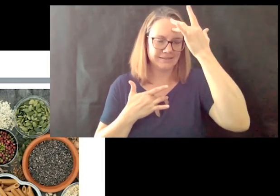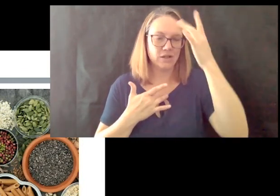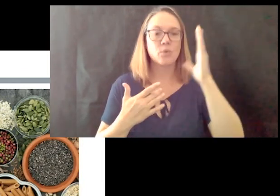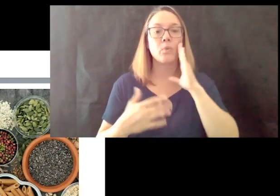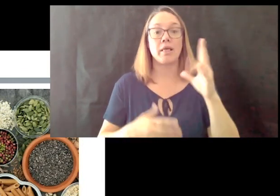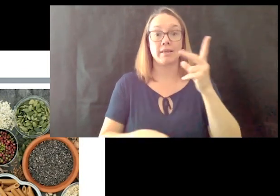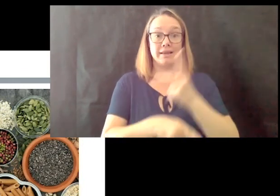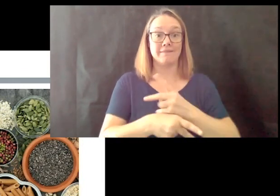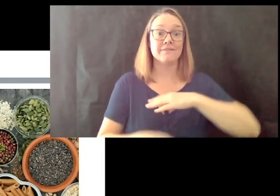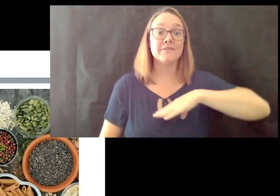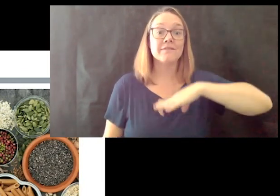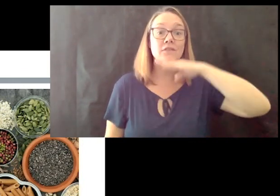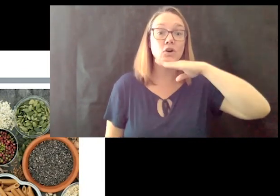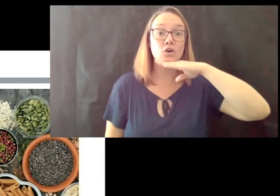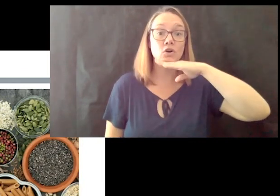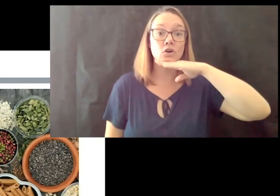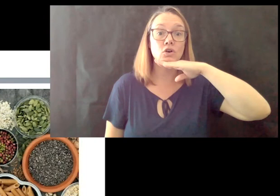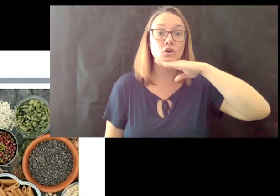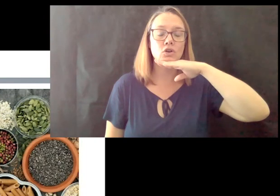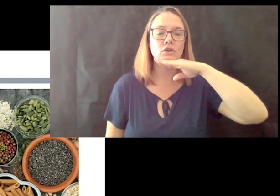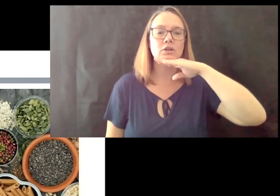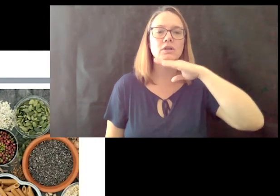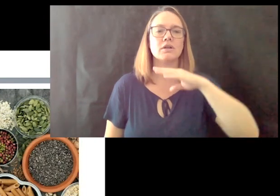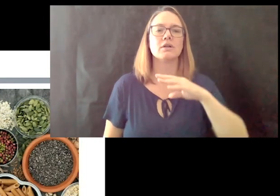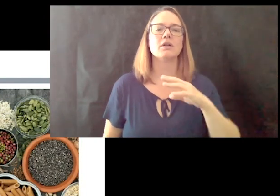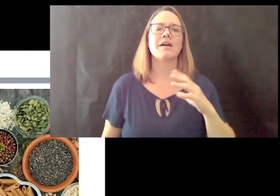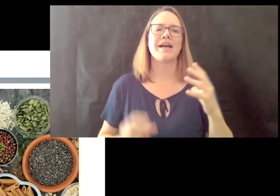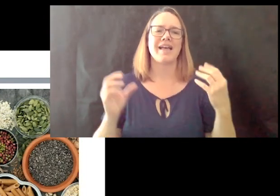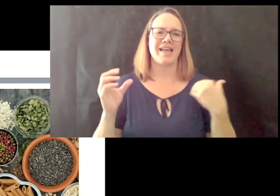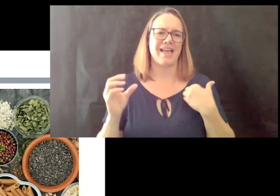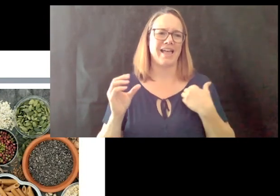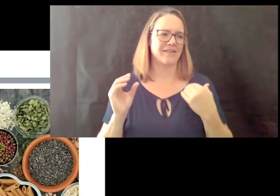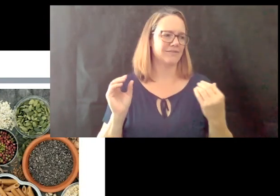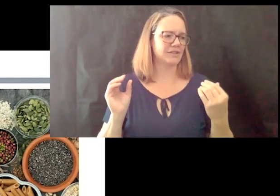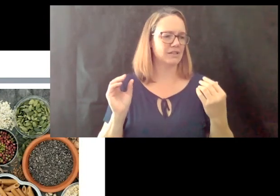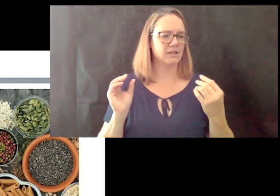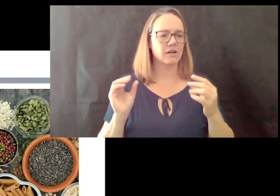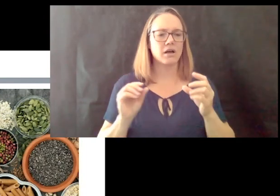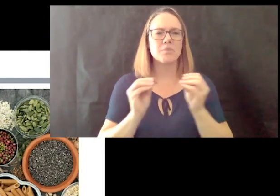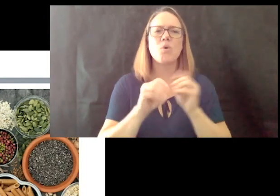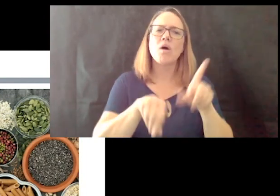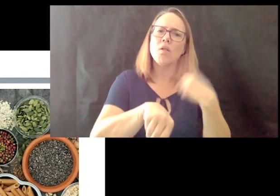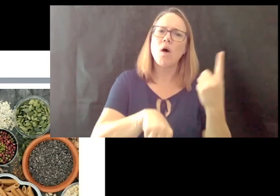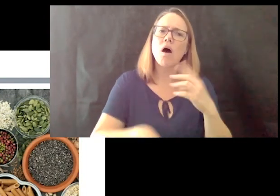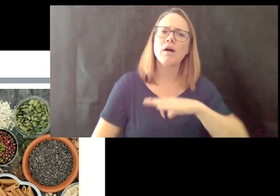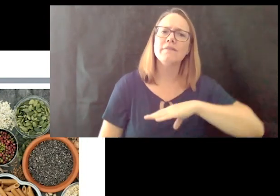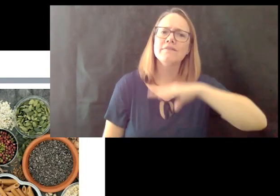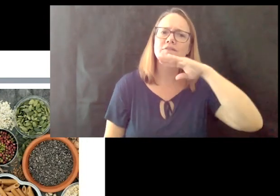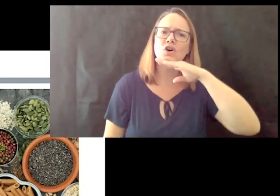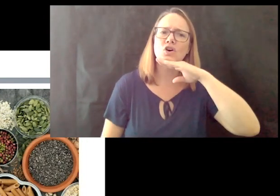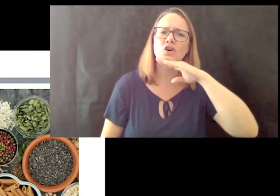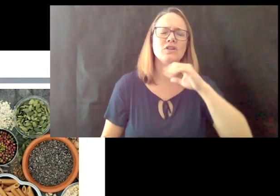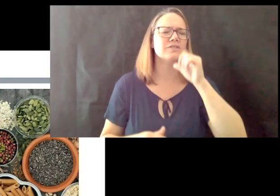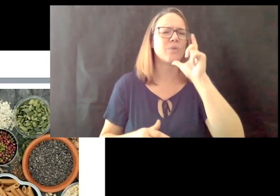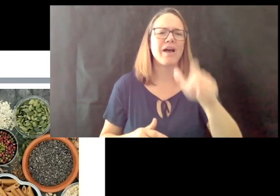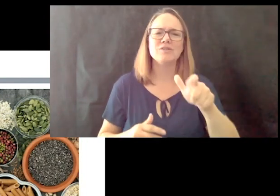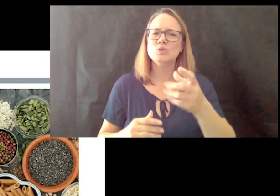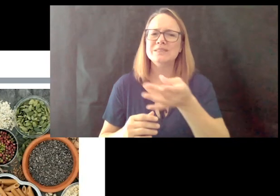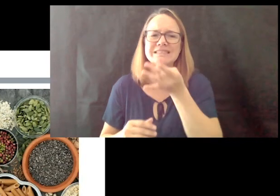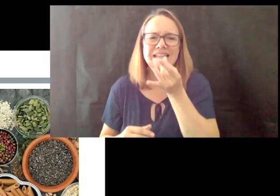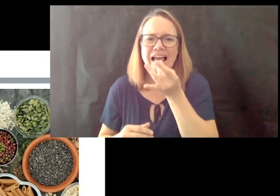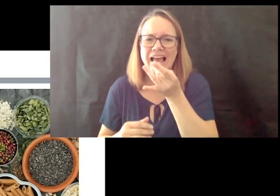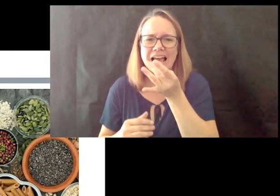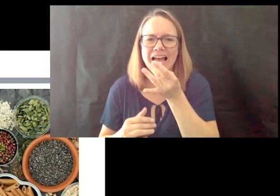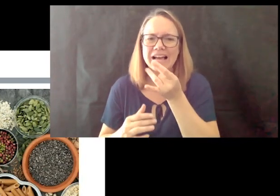keep you full longer. It's kind of like have an extended release fullness. It just prevents snacking in between